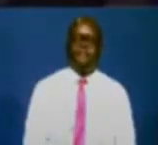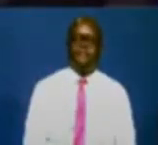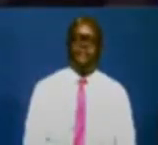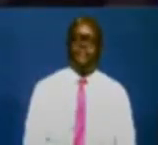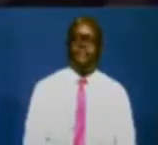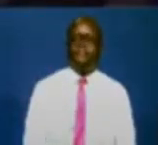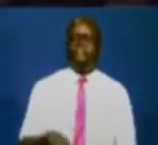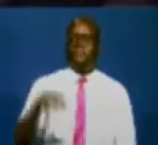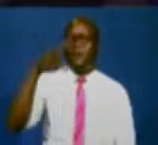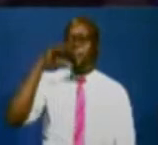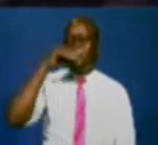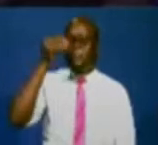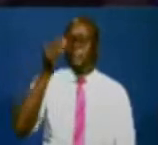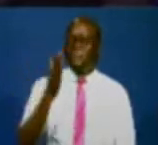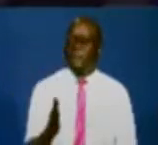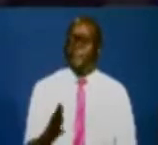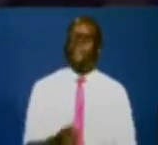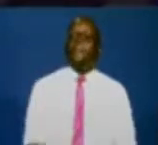Mr. Speaker,